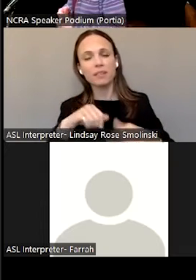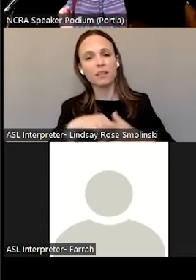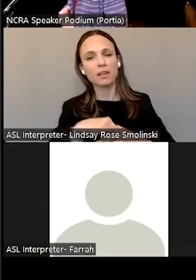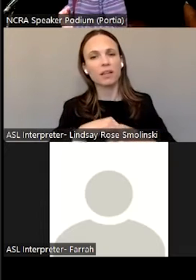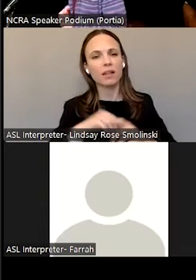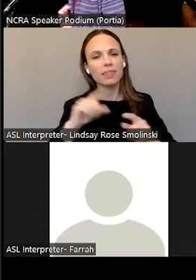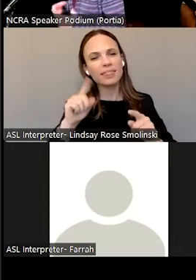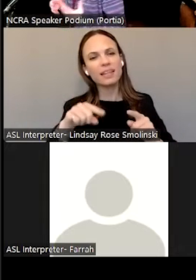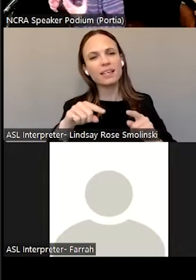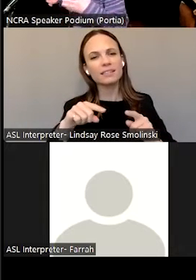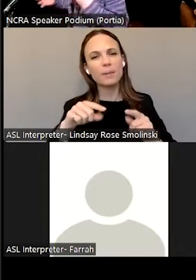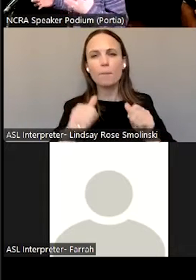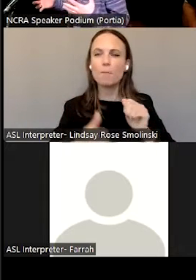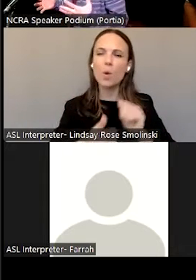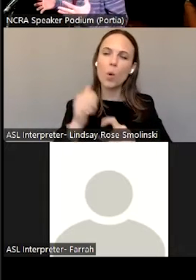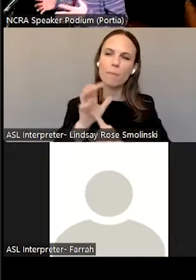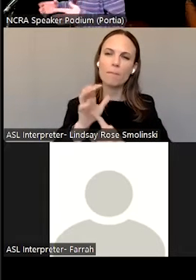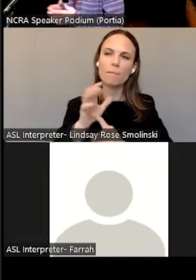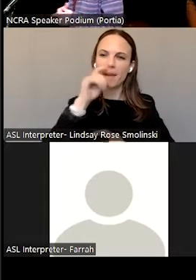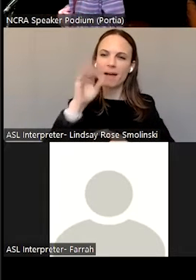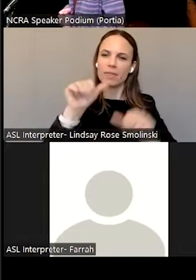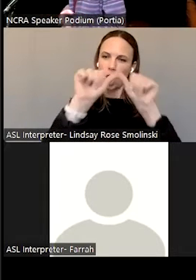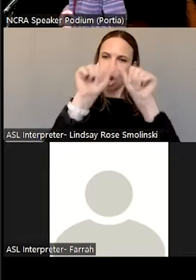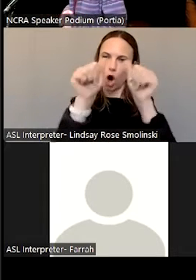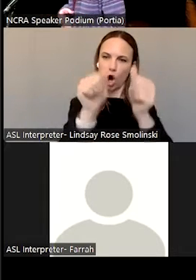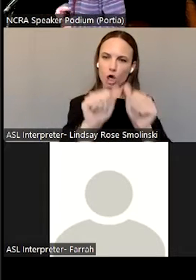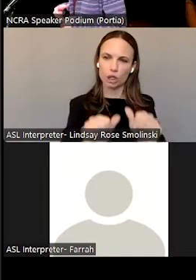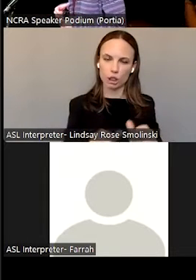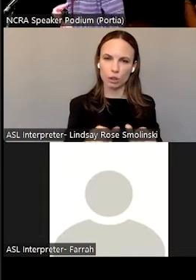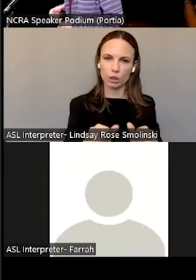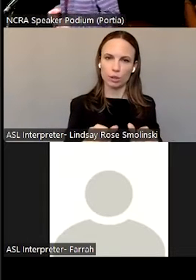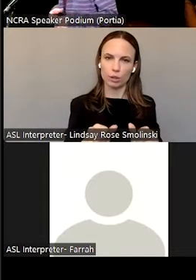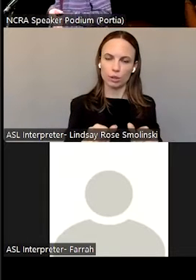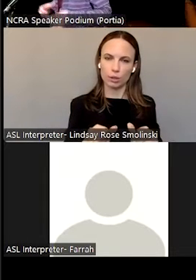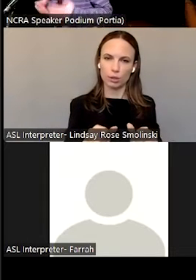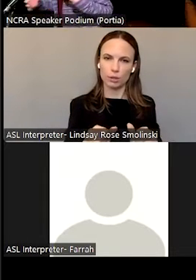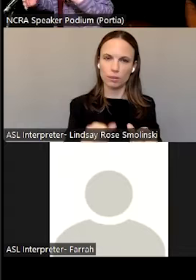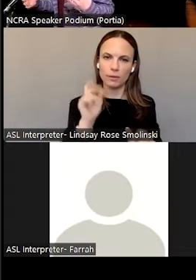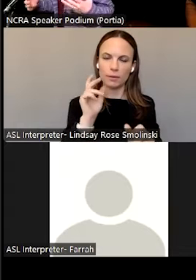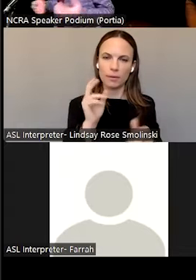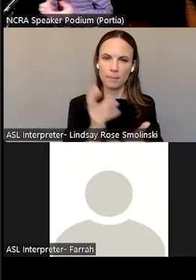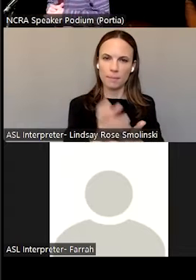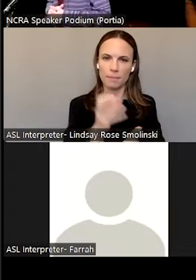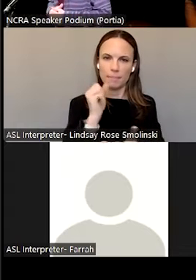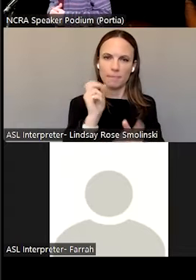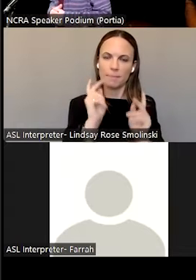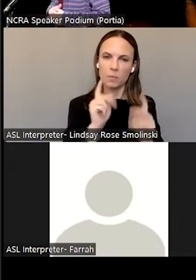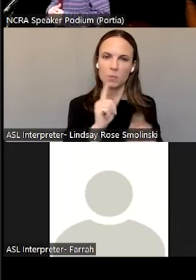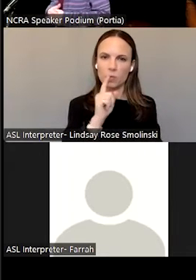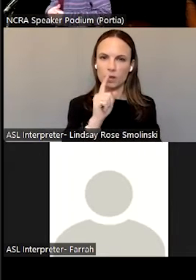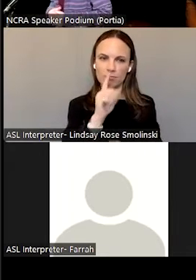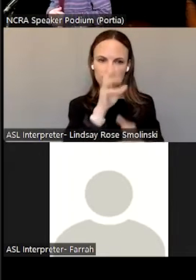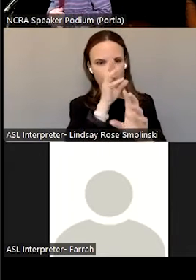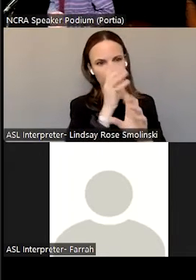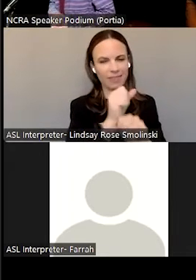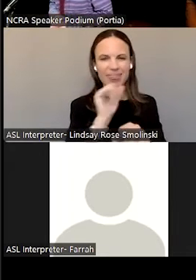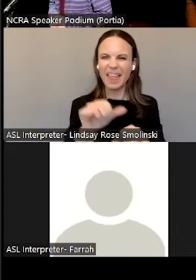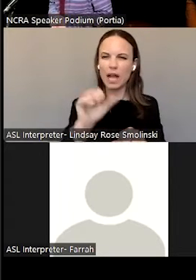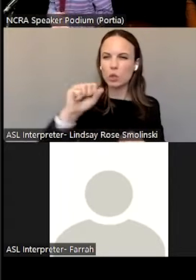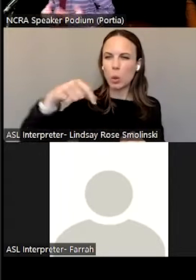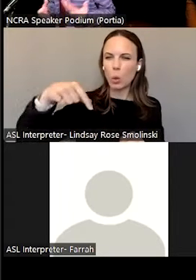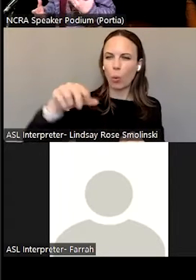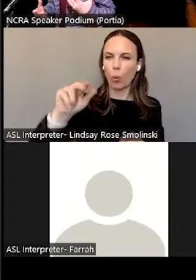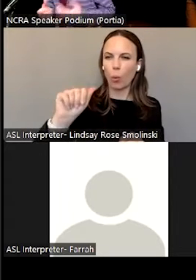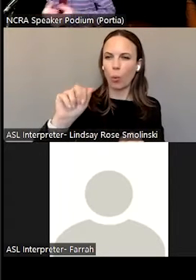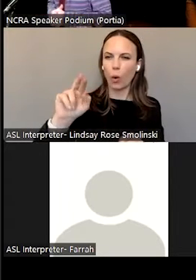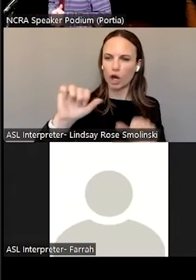These are kind of the most popular because of the architecture of the bottle. People really are drawn to the square shapes